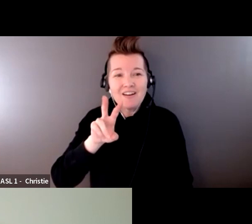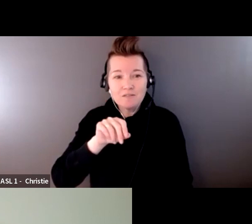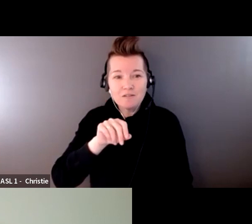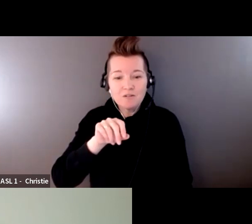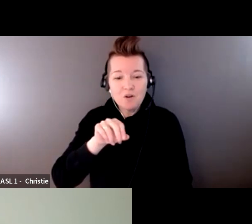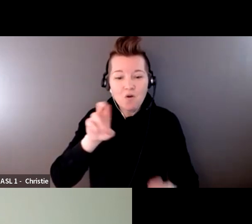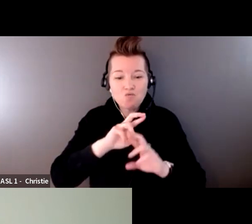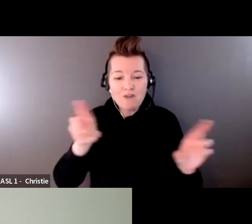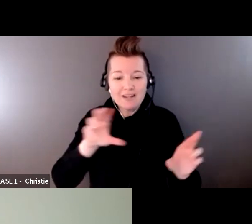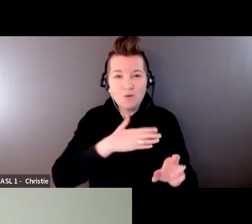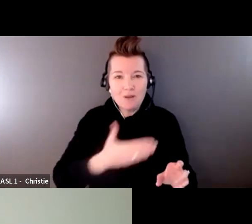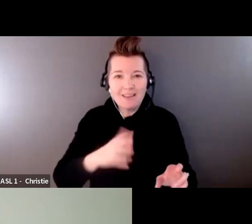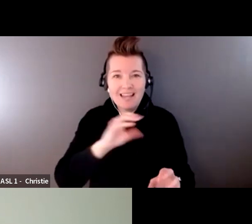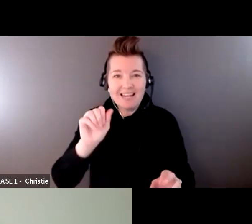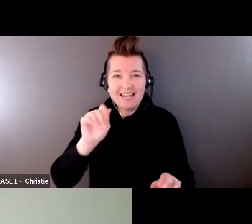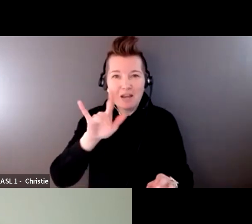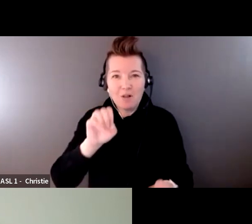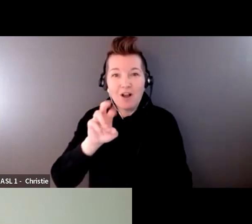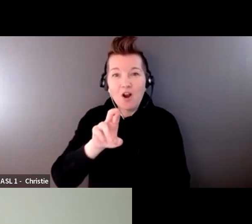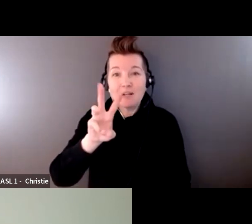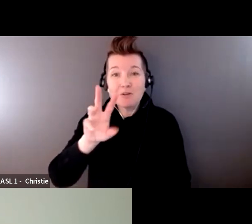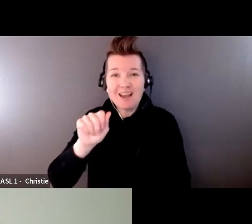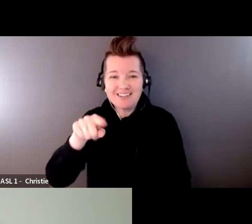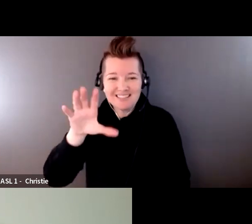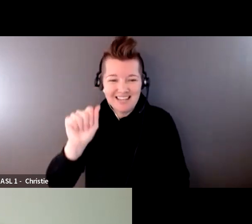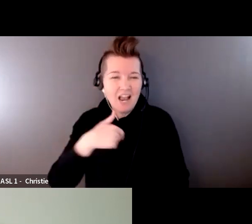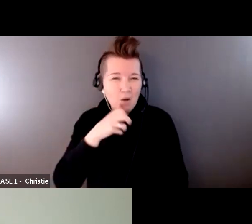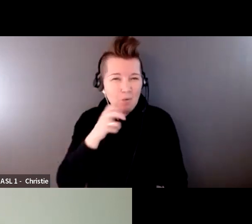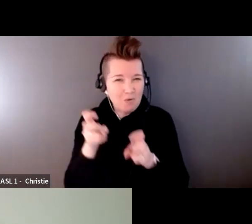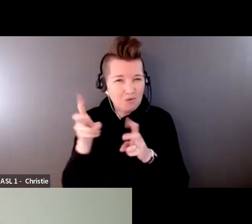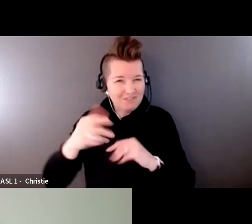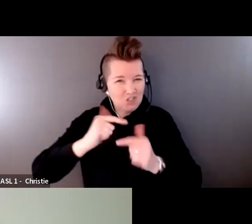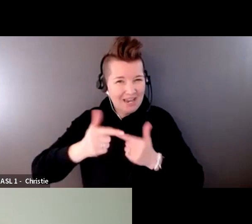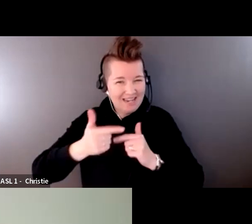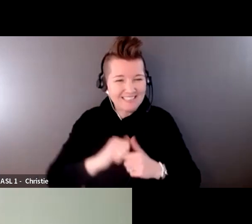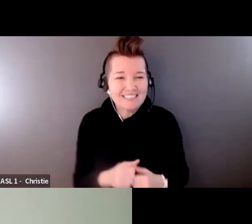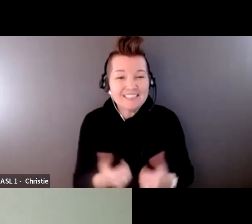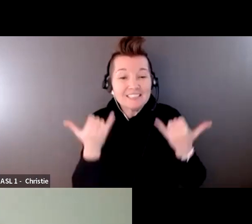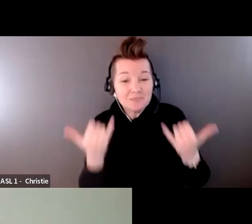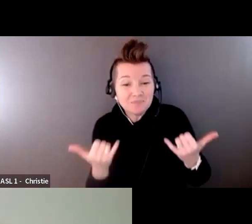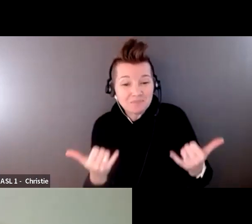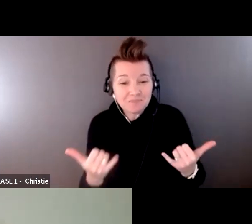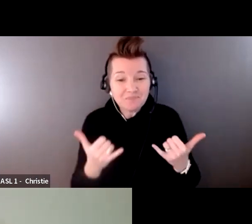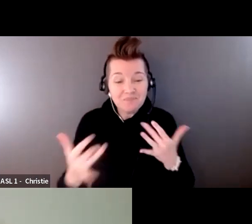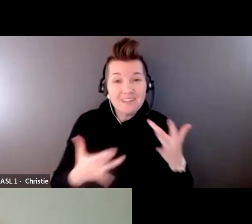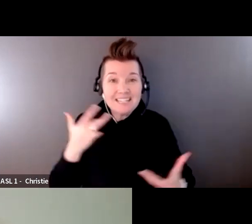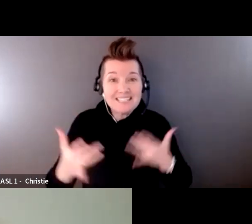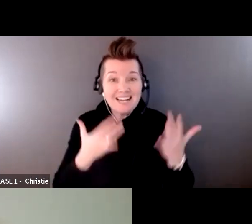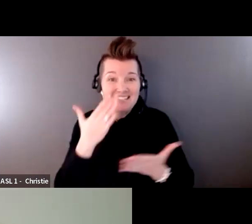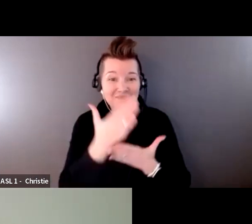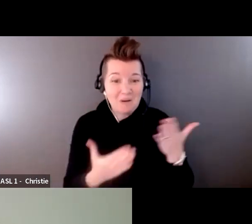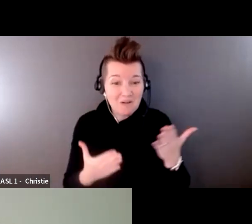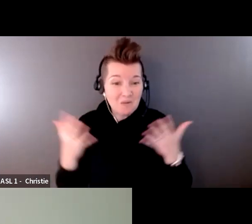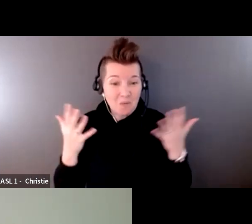readywillingandable.ca. I'll probably post it somewhere in the chats for you to all access soon. Now for the exciting part. So this